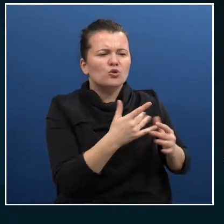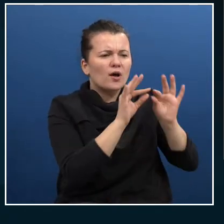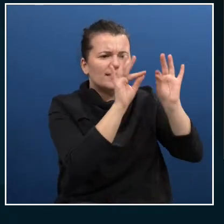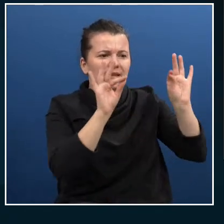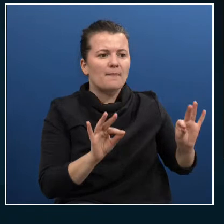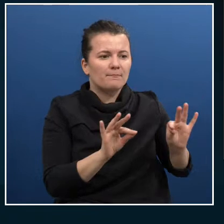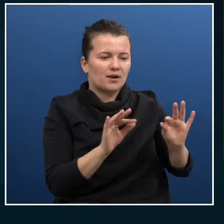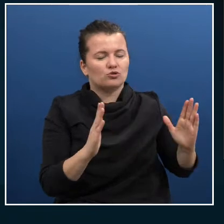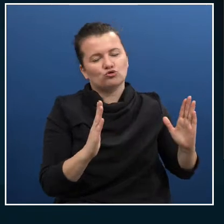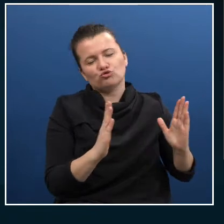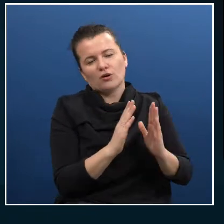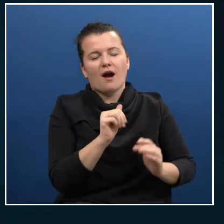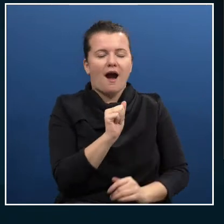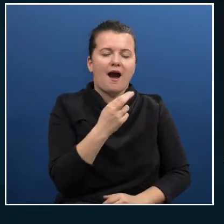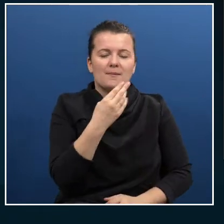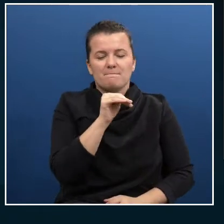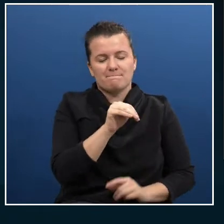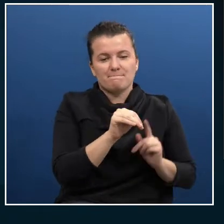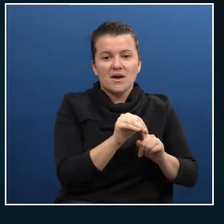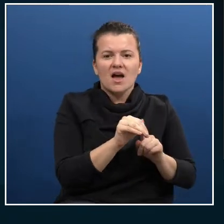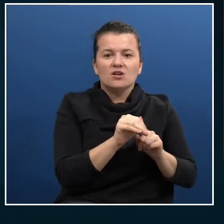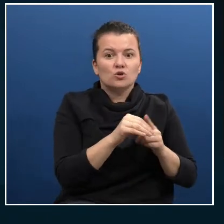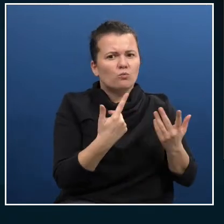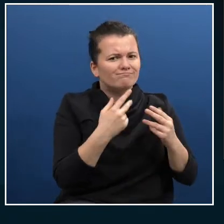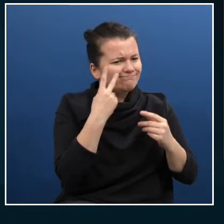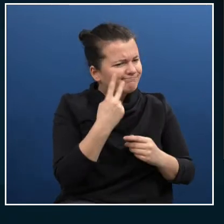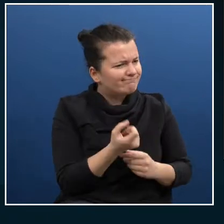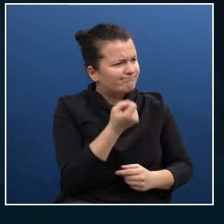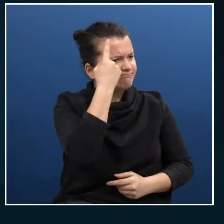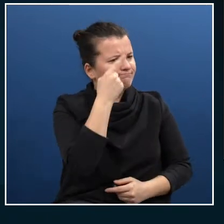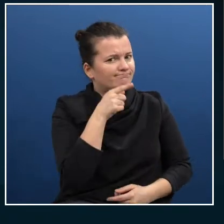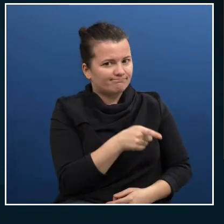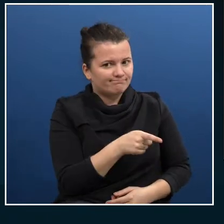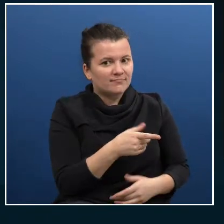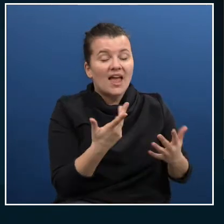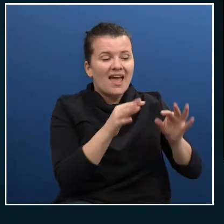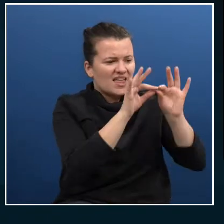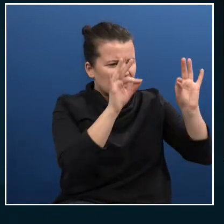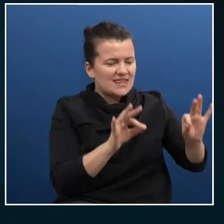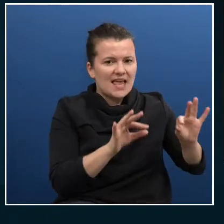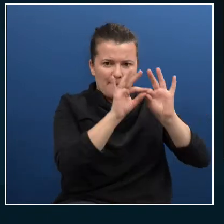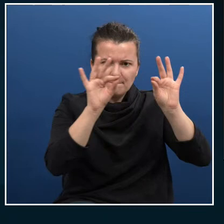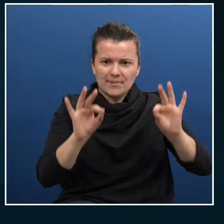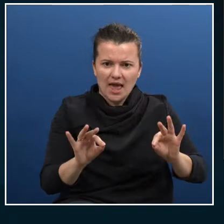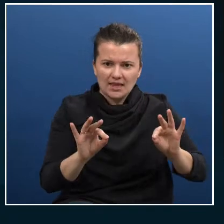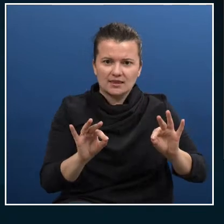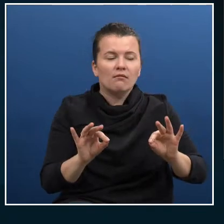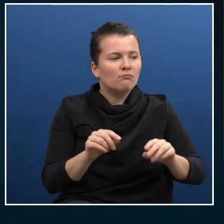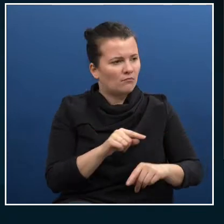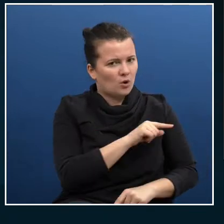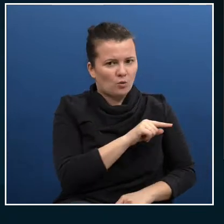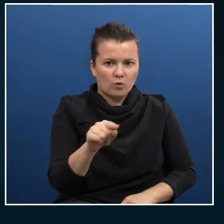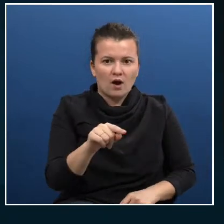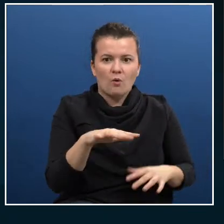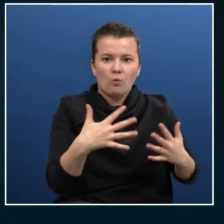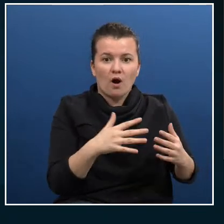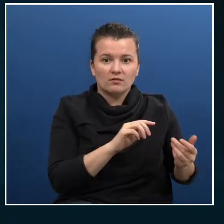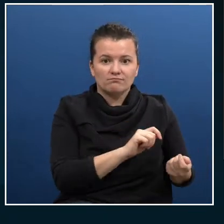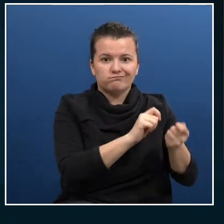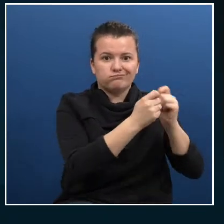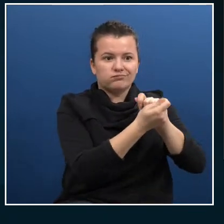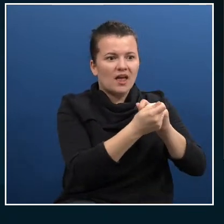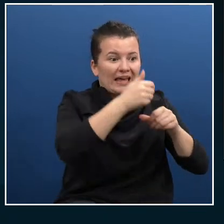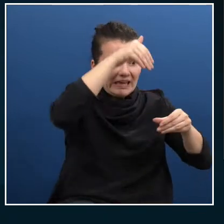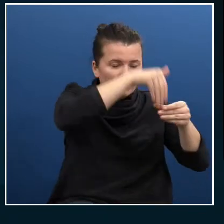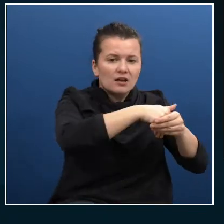them. And one of the things that hits you first is that those templates are built with JSON